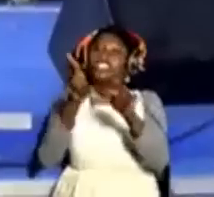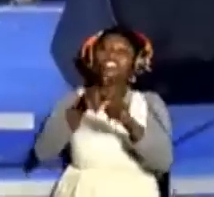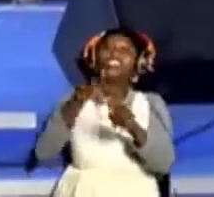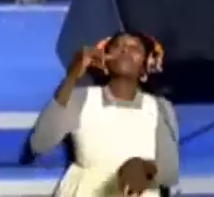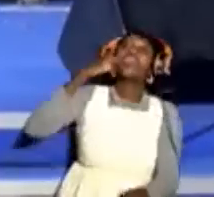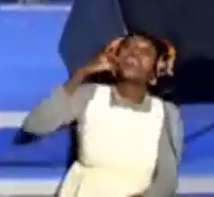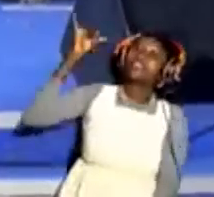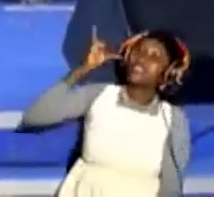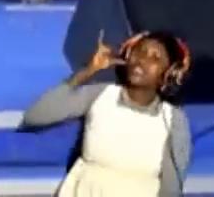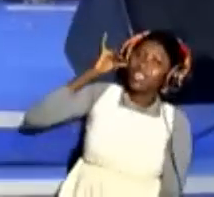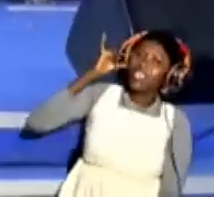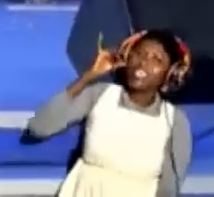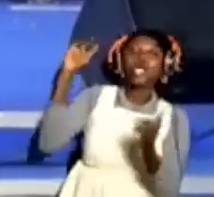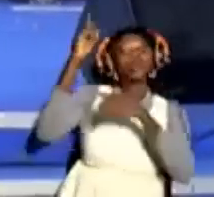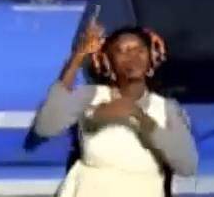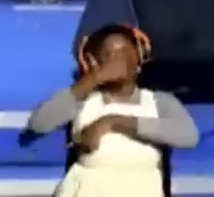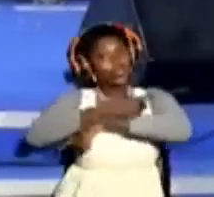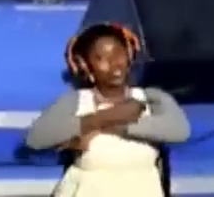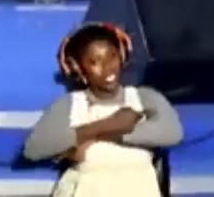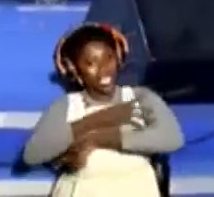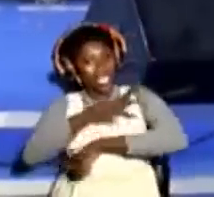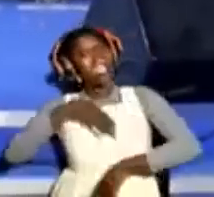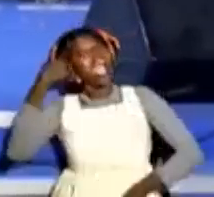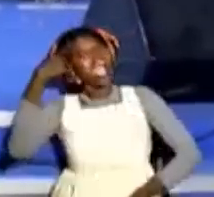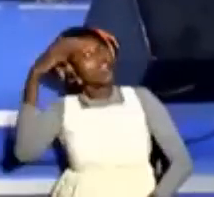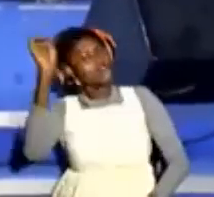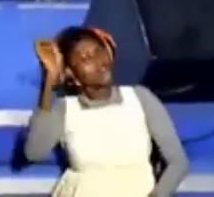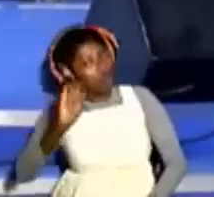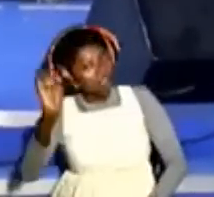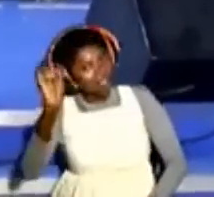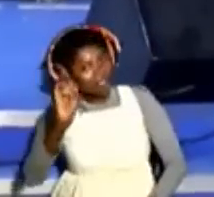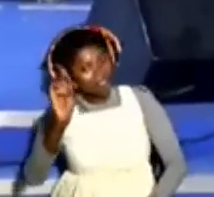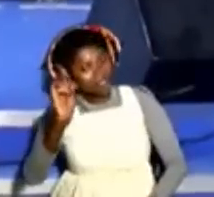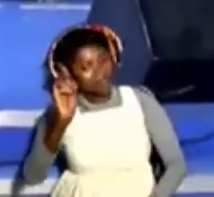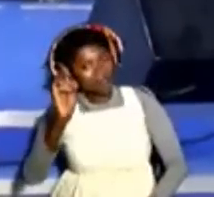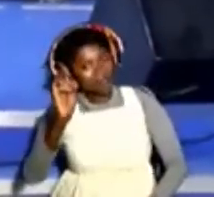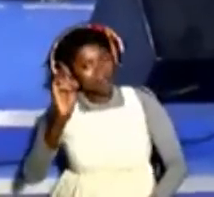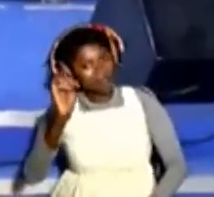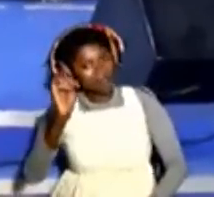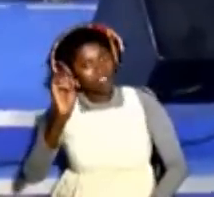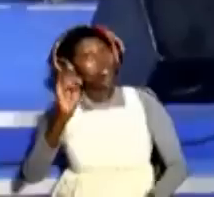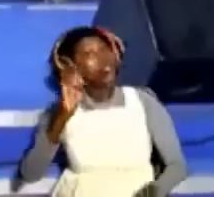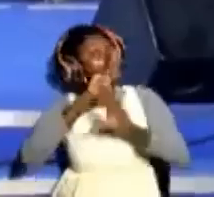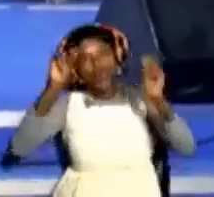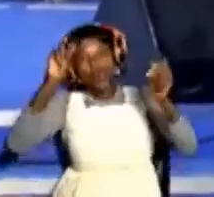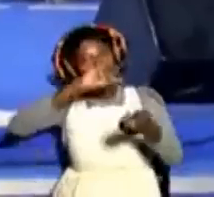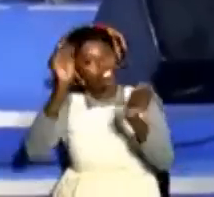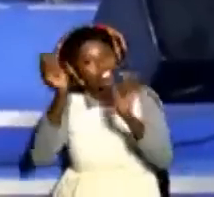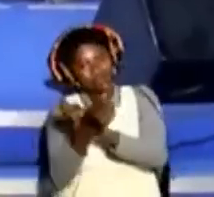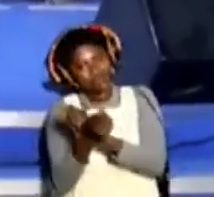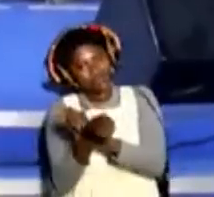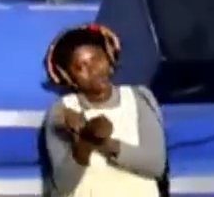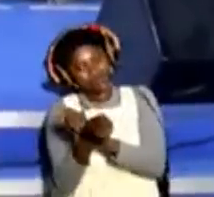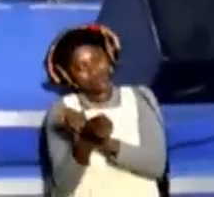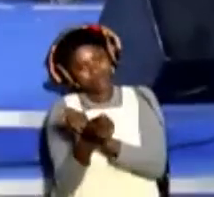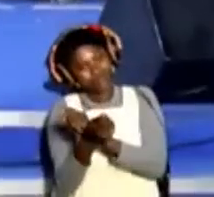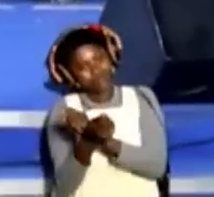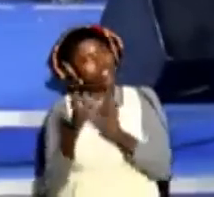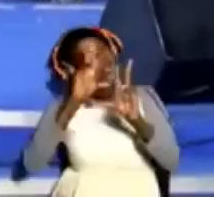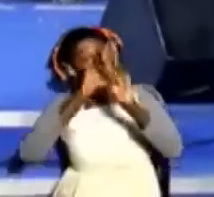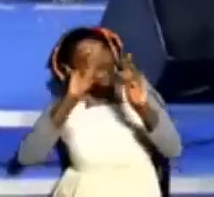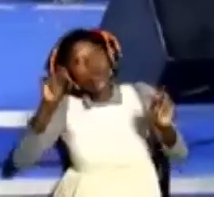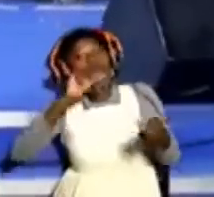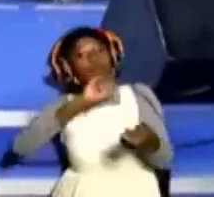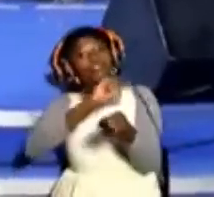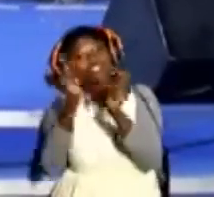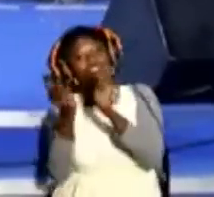same yesterday, today, and forever. No change. No